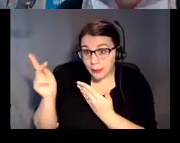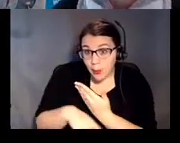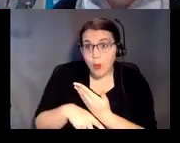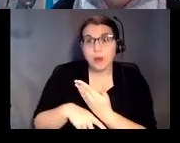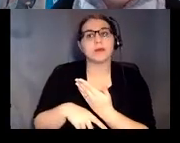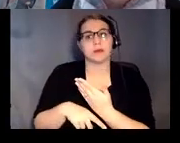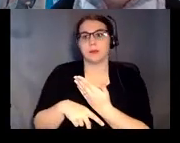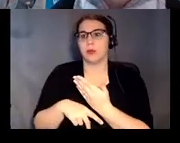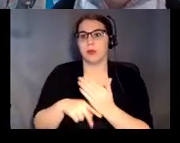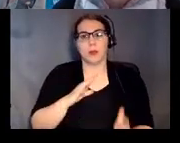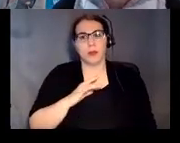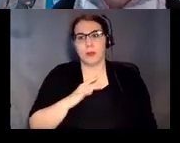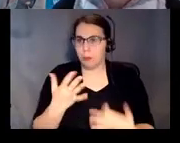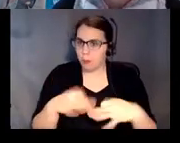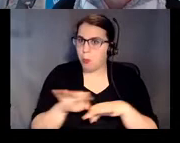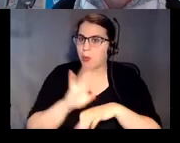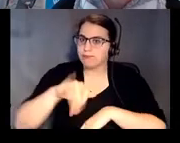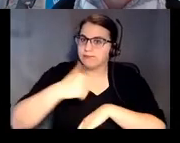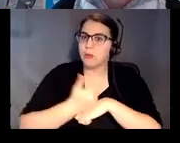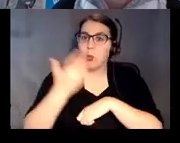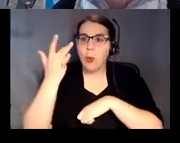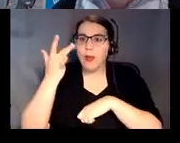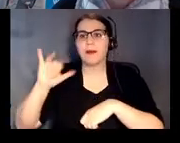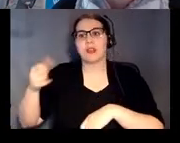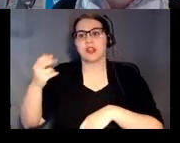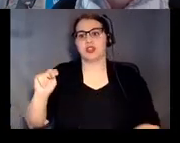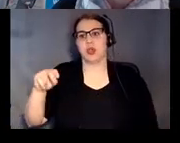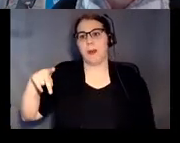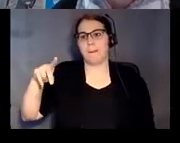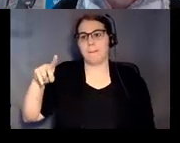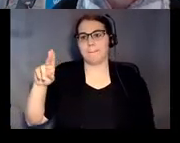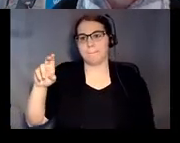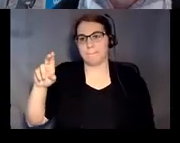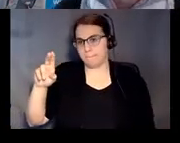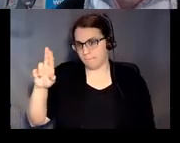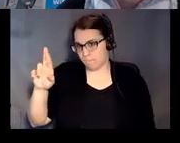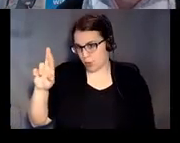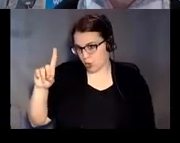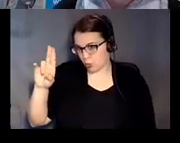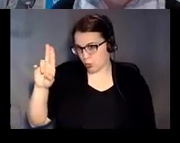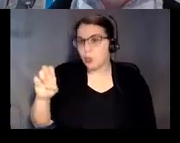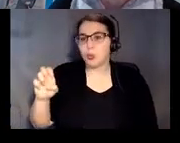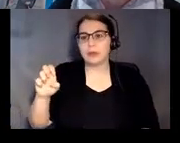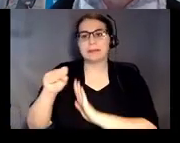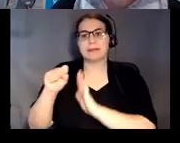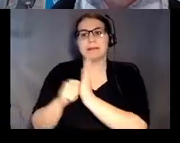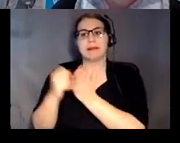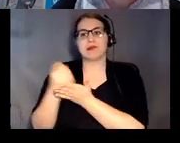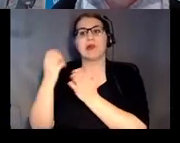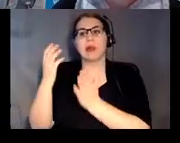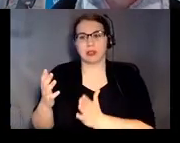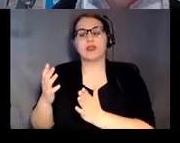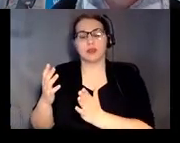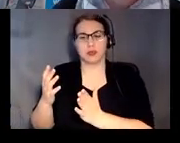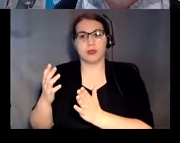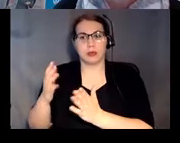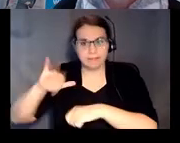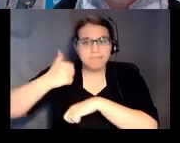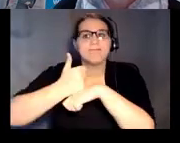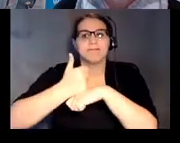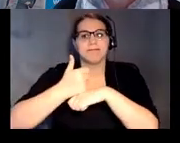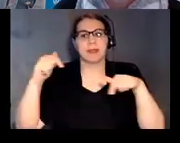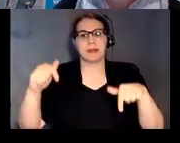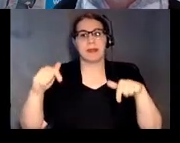possible if not for the work of State Treasurer John Perdue. He supported the many West Virginia families and advocacy groups that